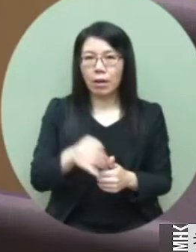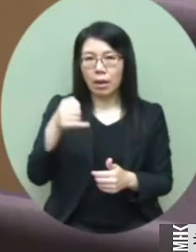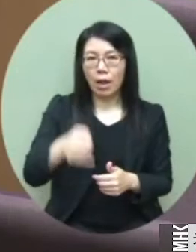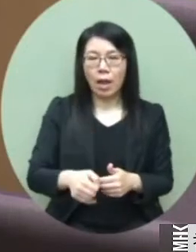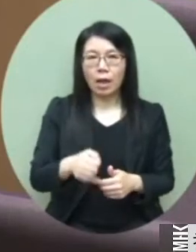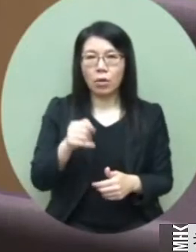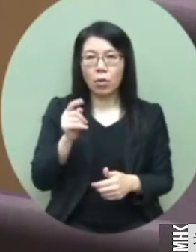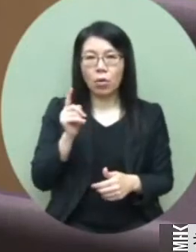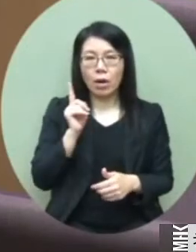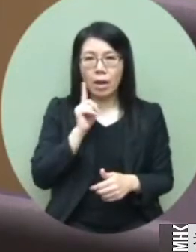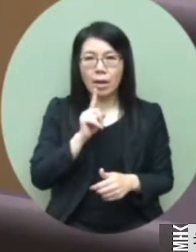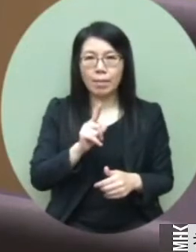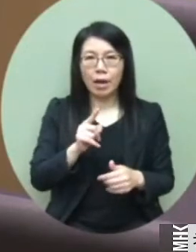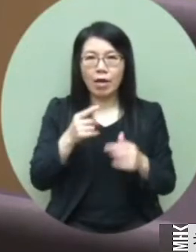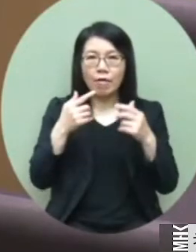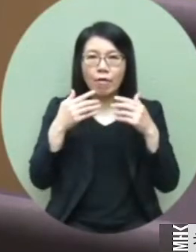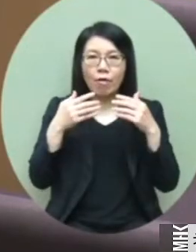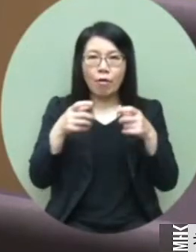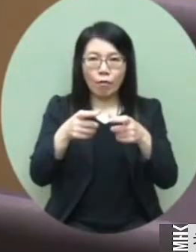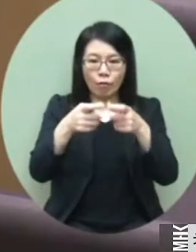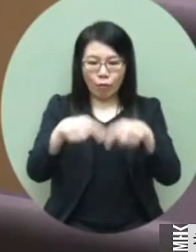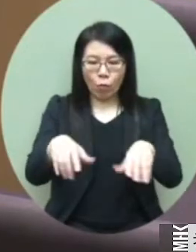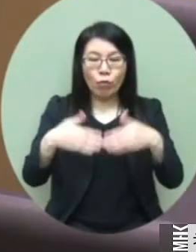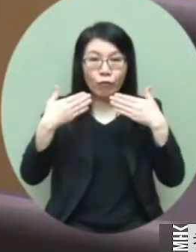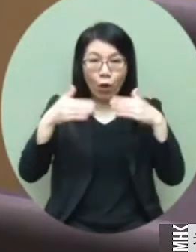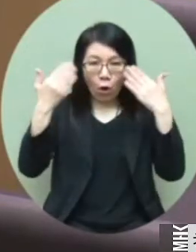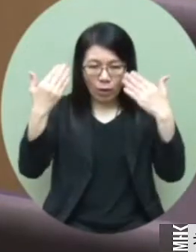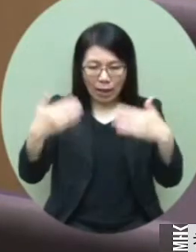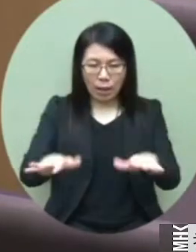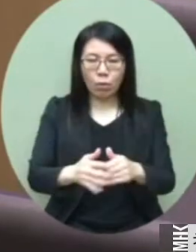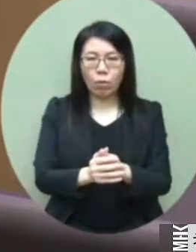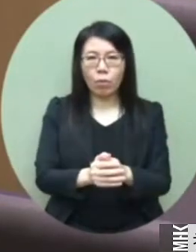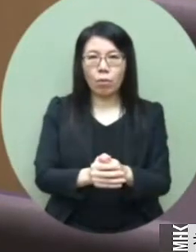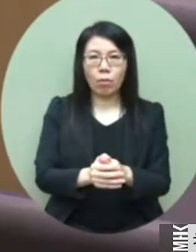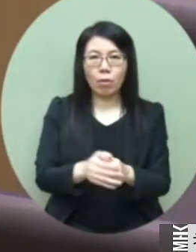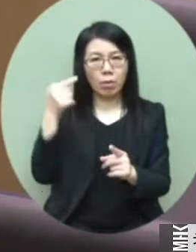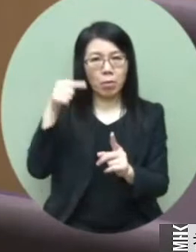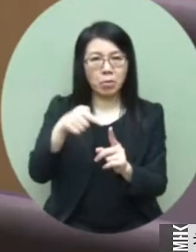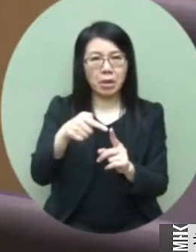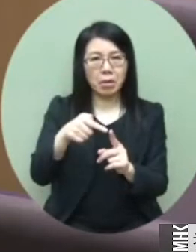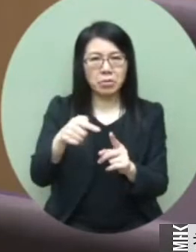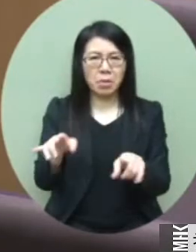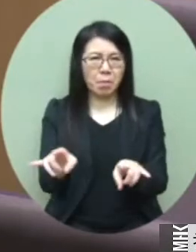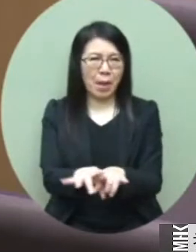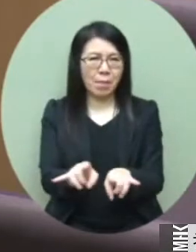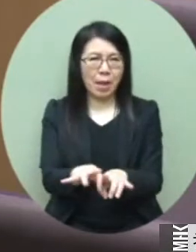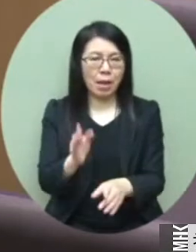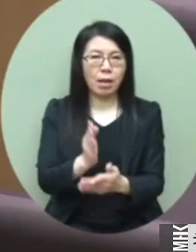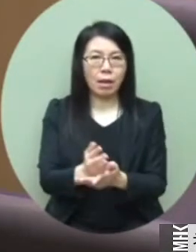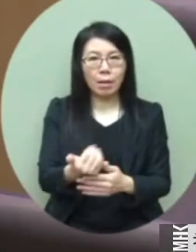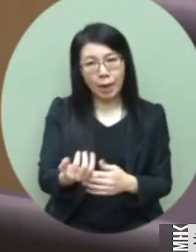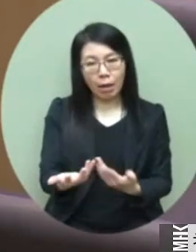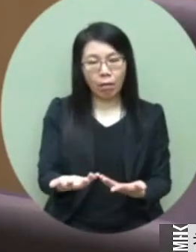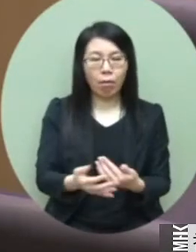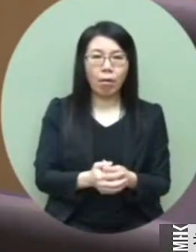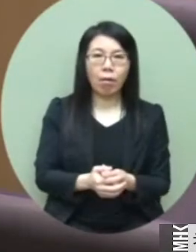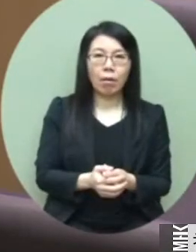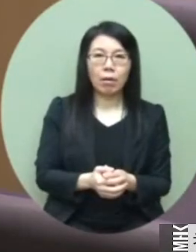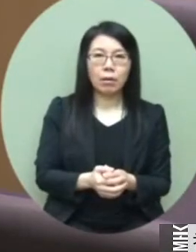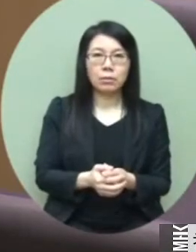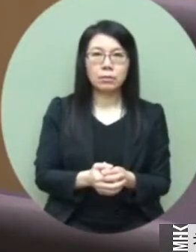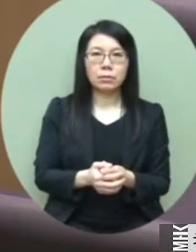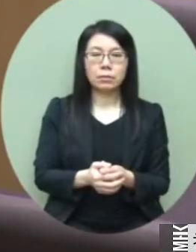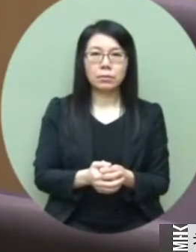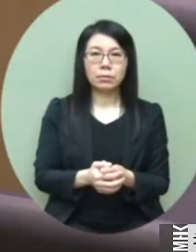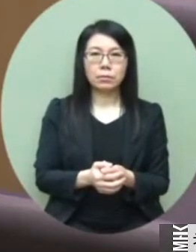Easter holiday contradict with its aim? Is it possible that the relaxation could be suddenly halted after the Easter break and